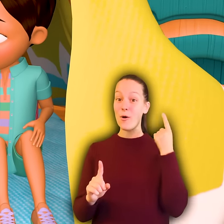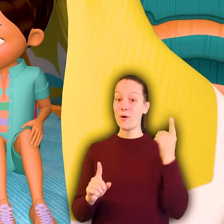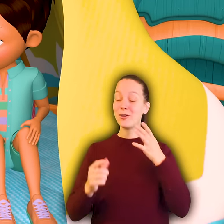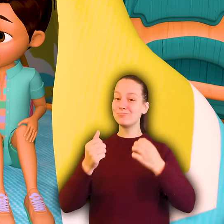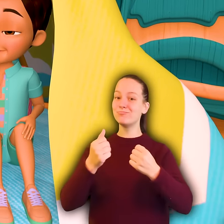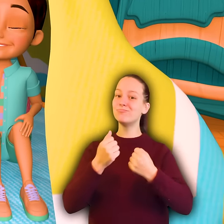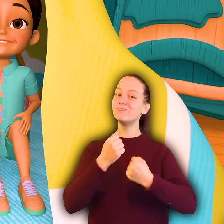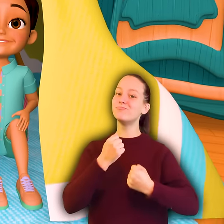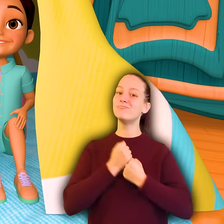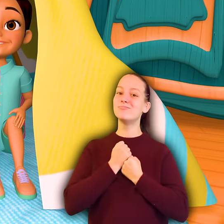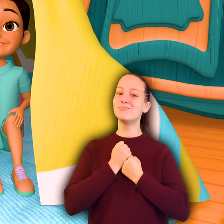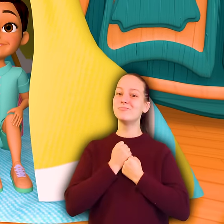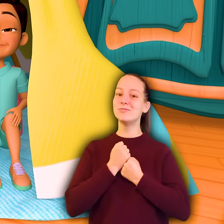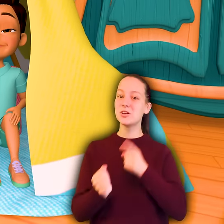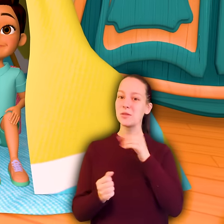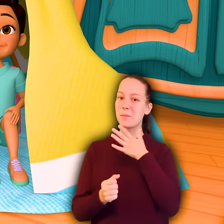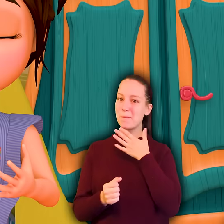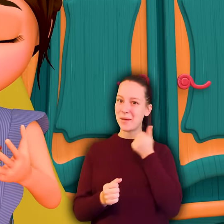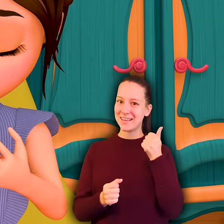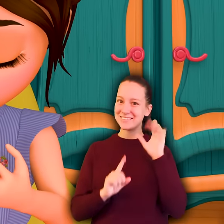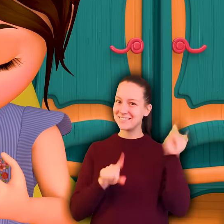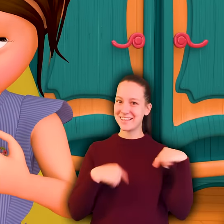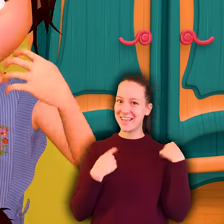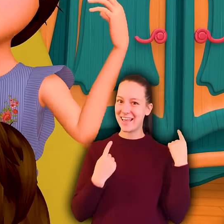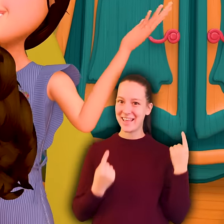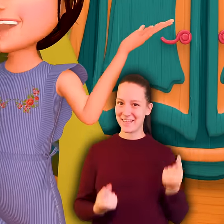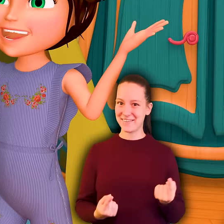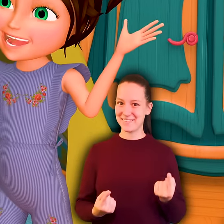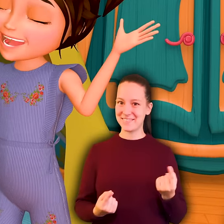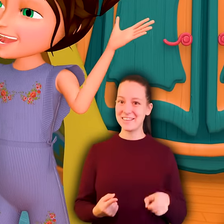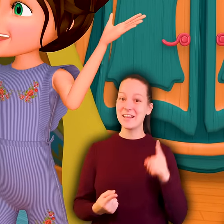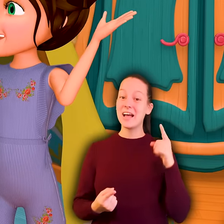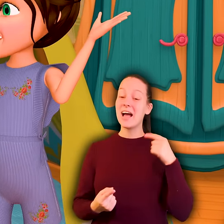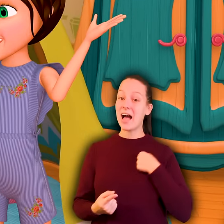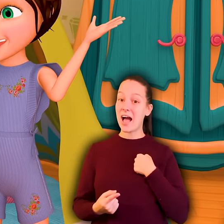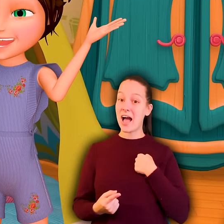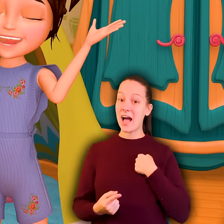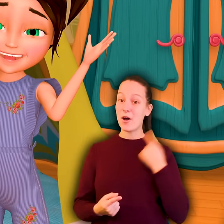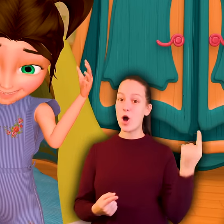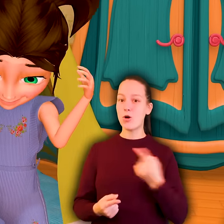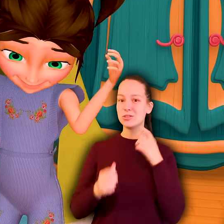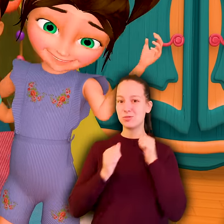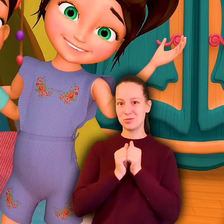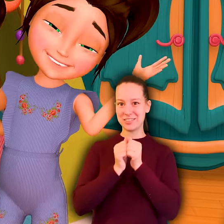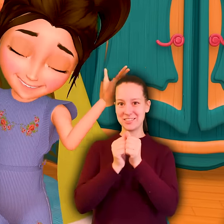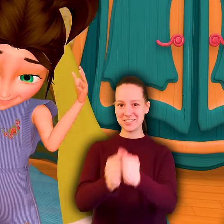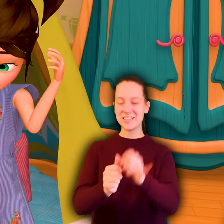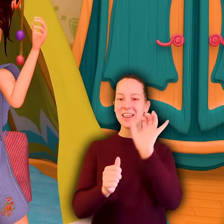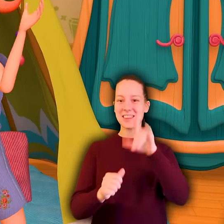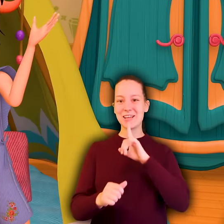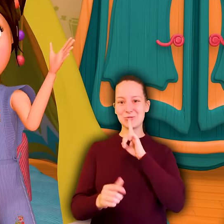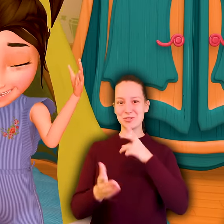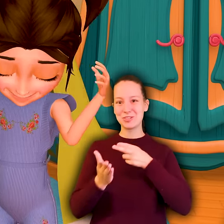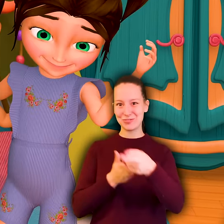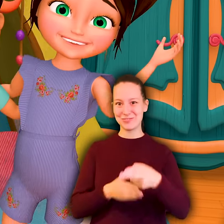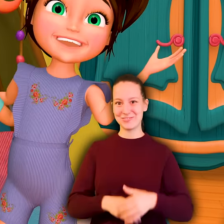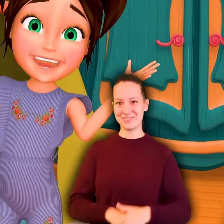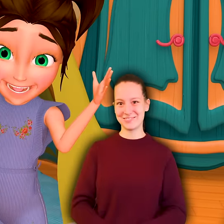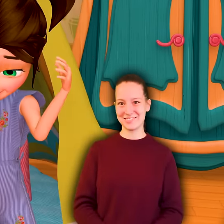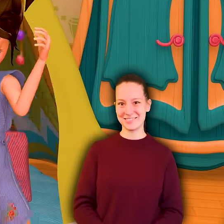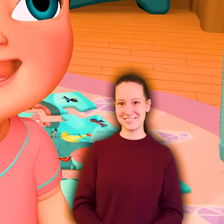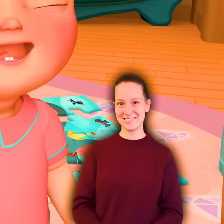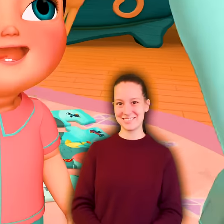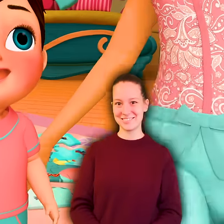always there for me the best there'll ever be and i'll always be with you it's totally